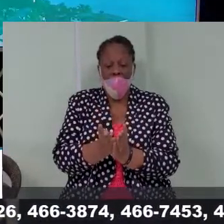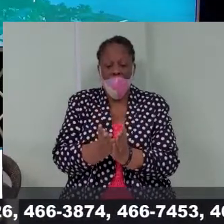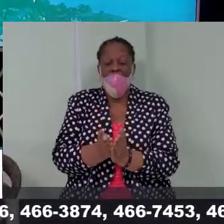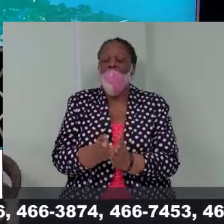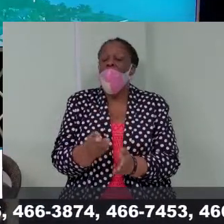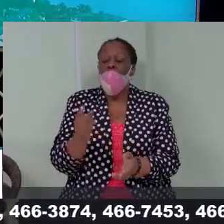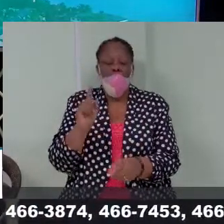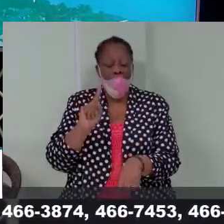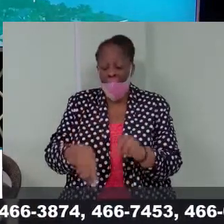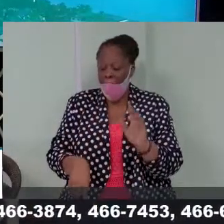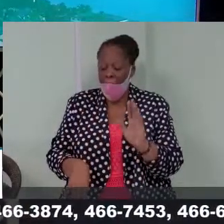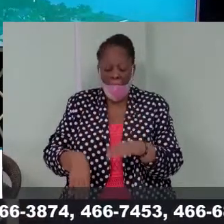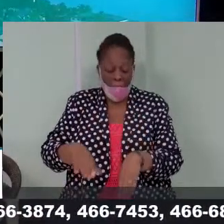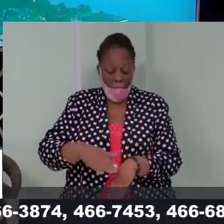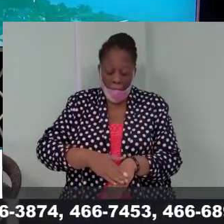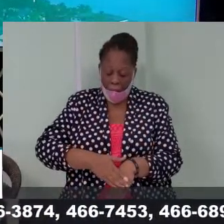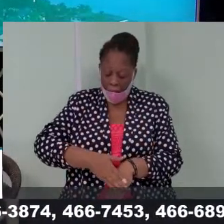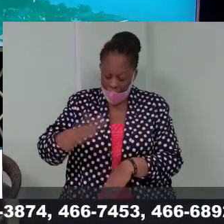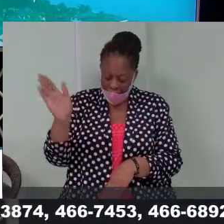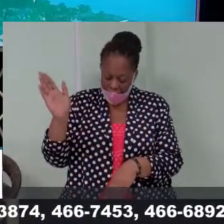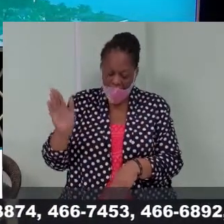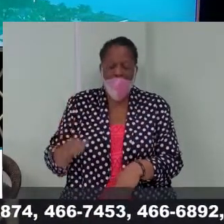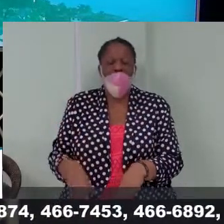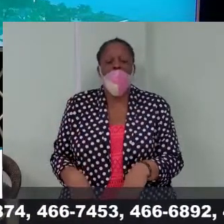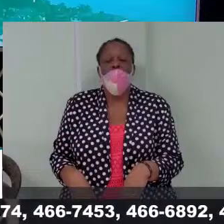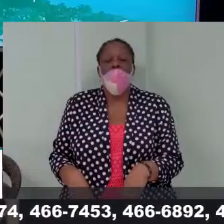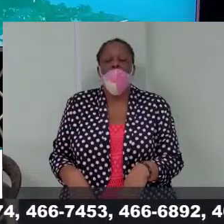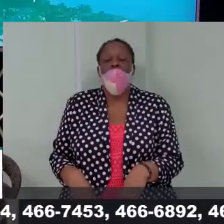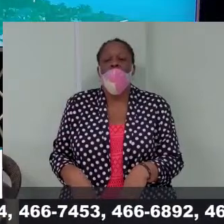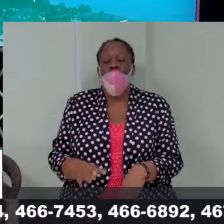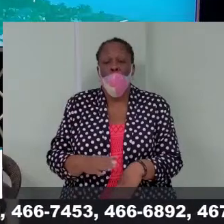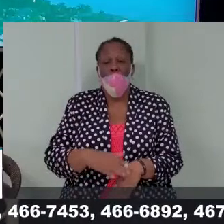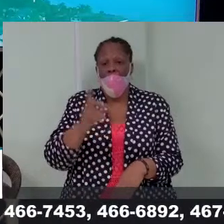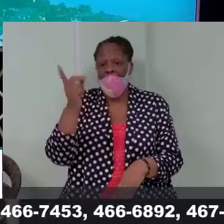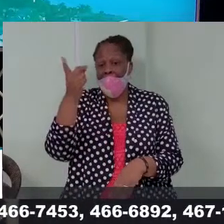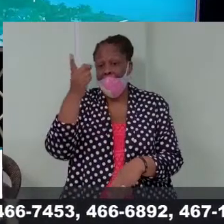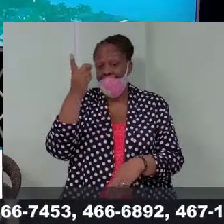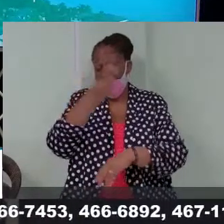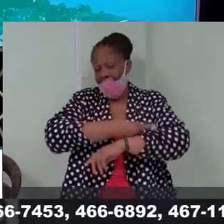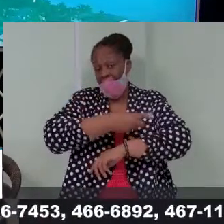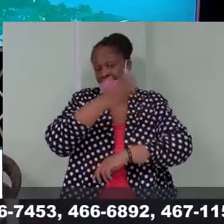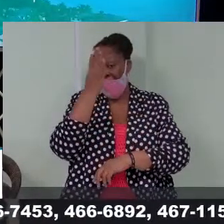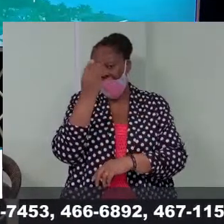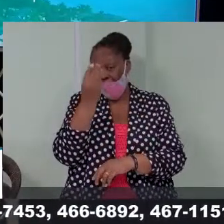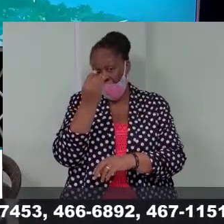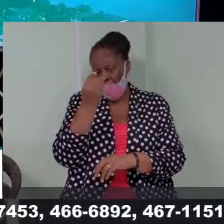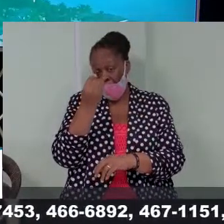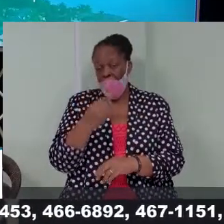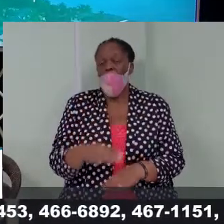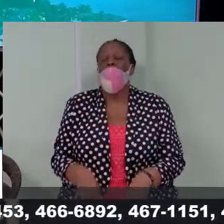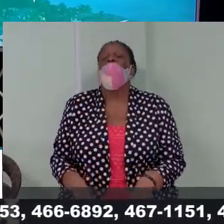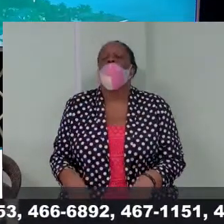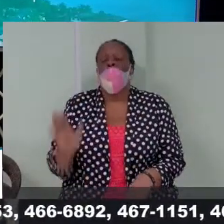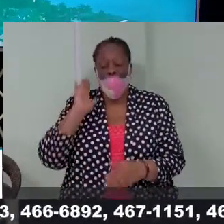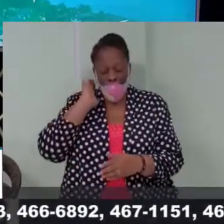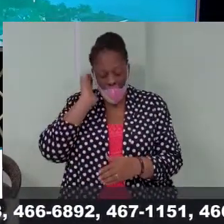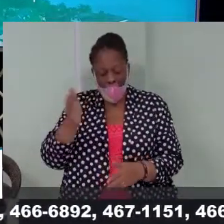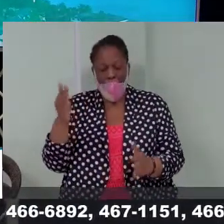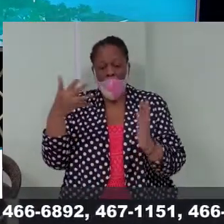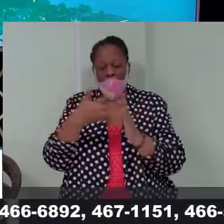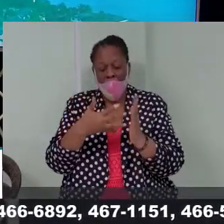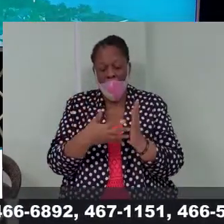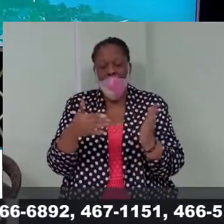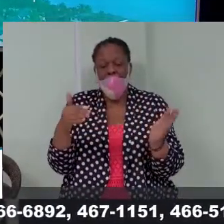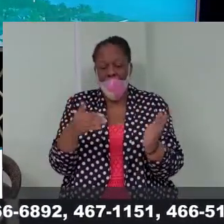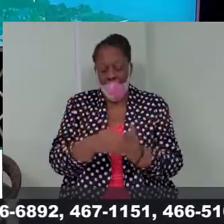they will all be tested on day 14 to make sure that they are COVID-free after